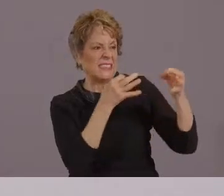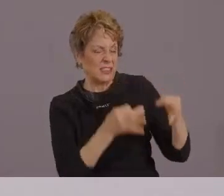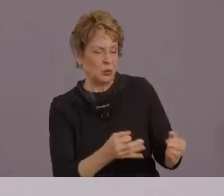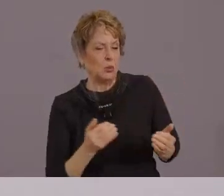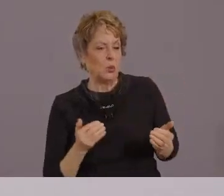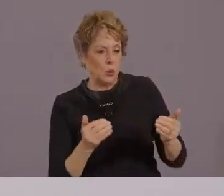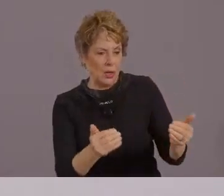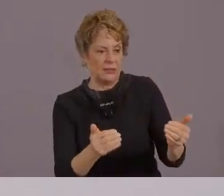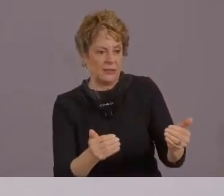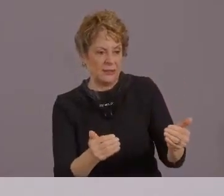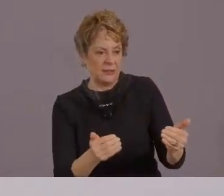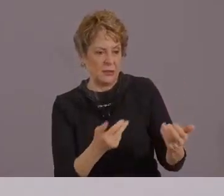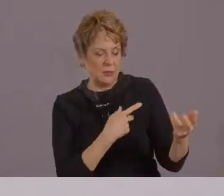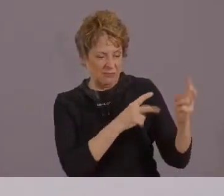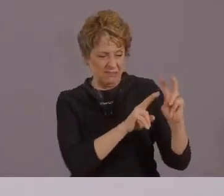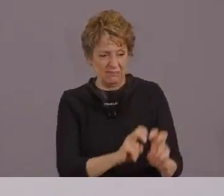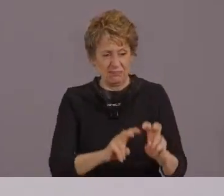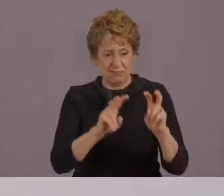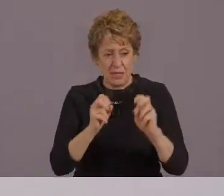Eventually,